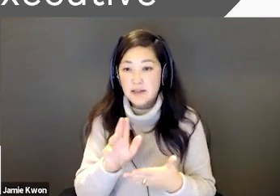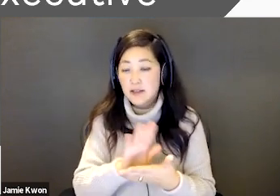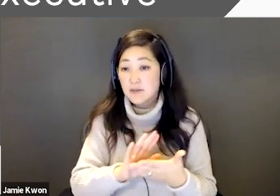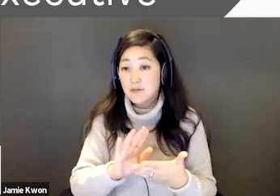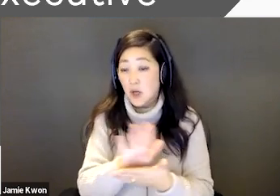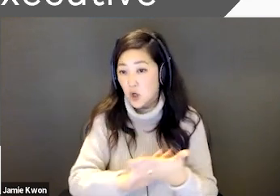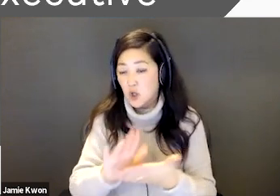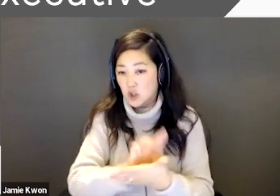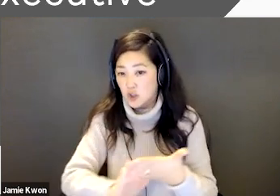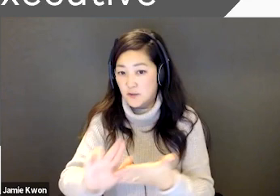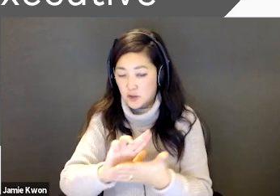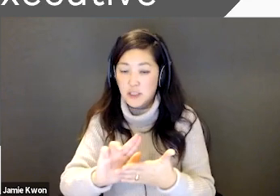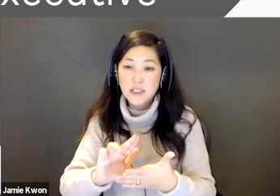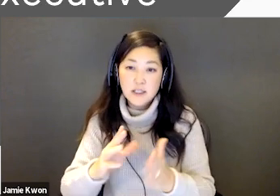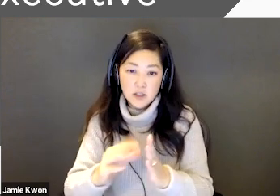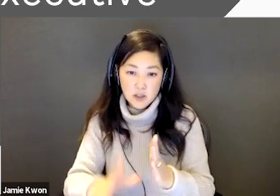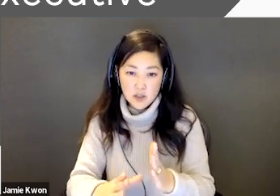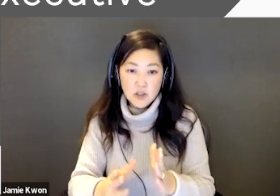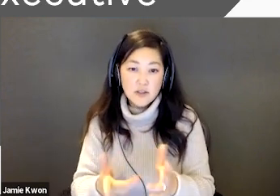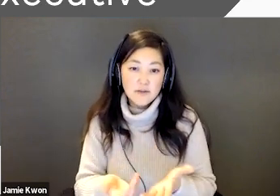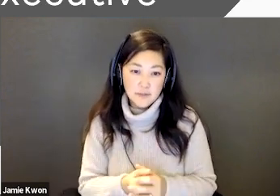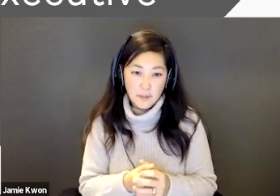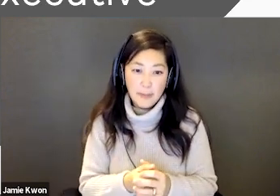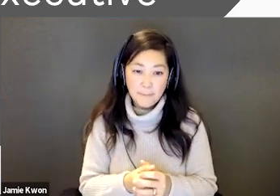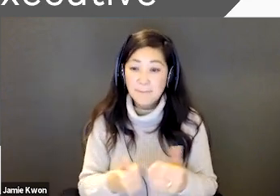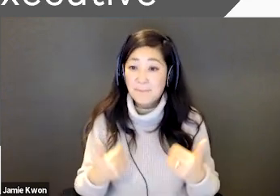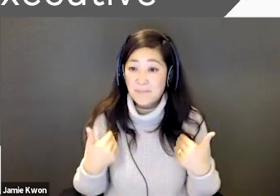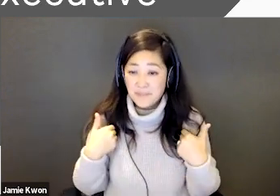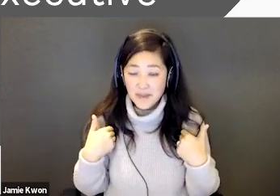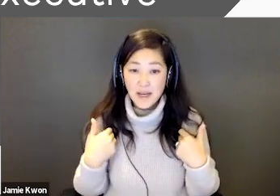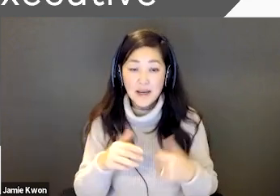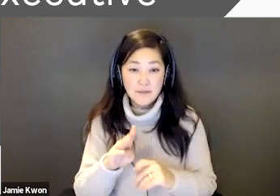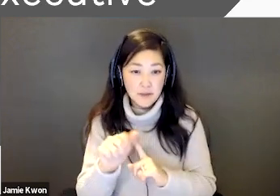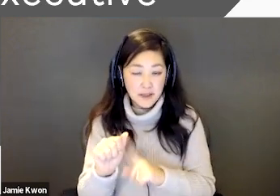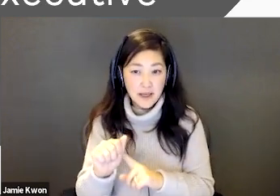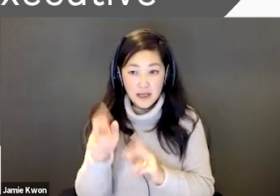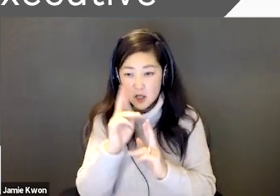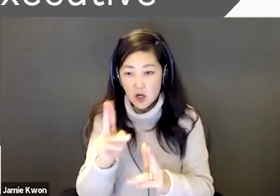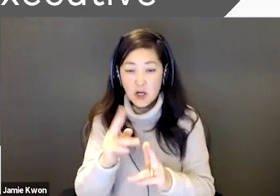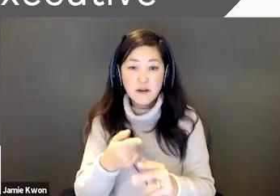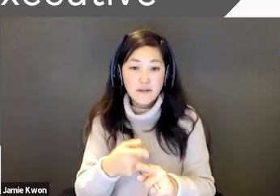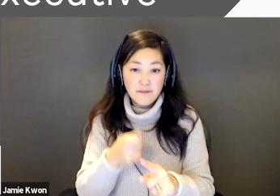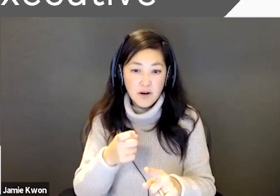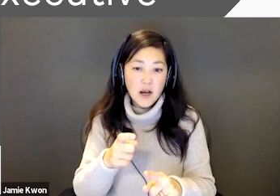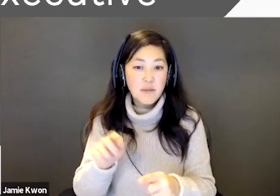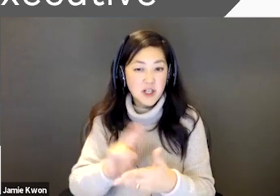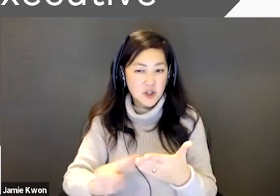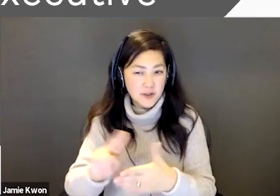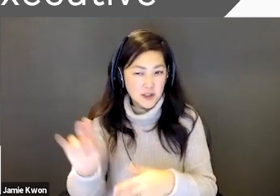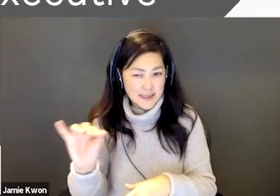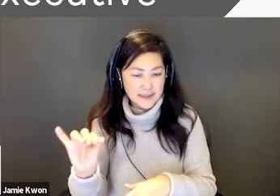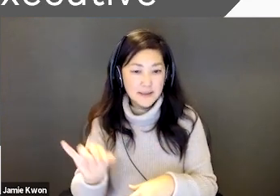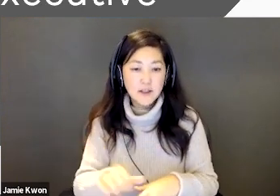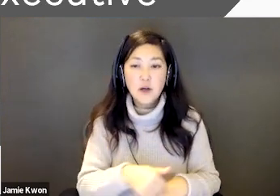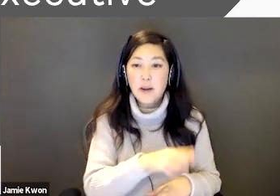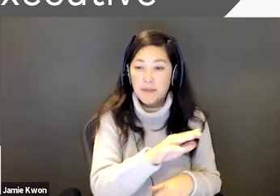develop academic and executive functioning skills. I have a Bachelor of Arts honors from McLeod University, as well as a Master of Arts and